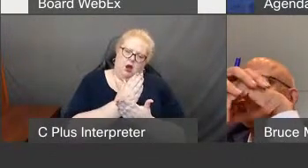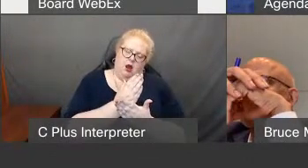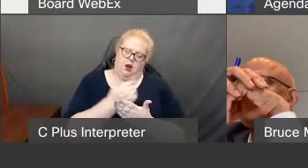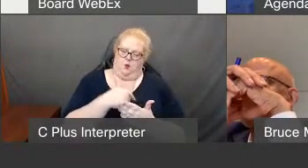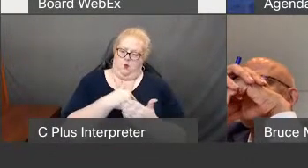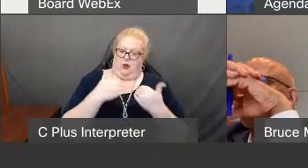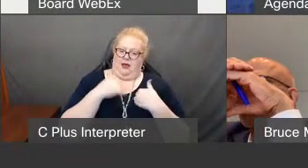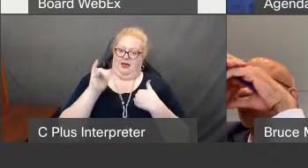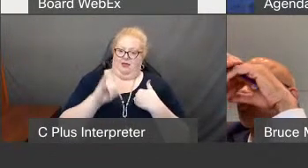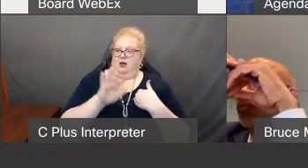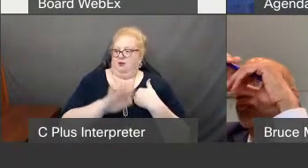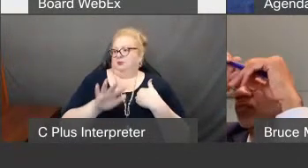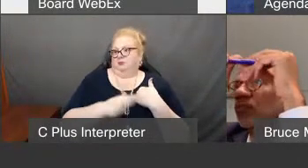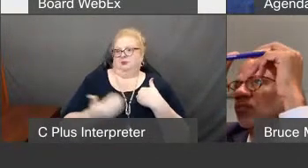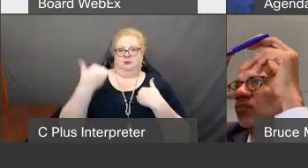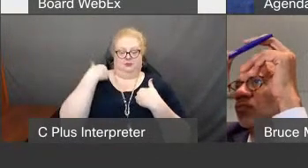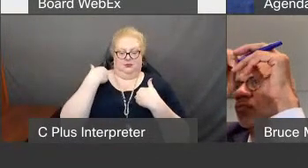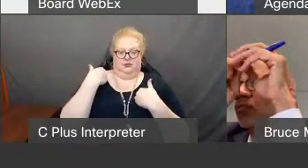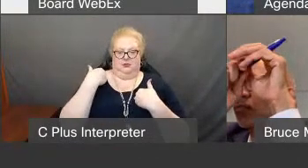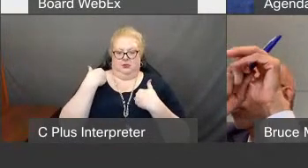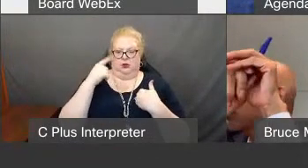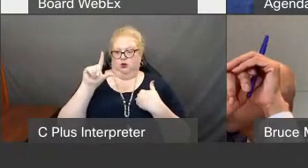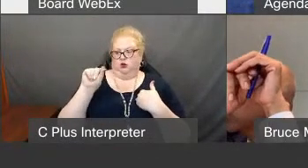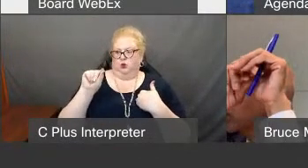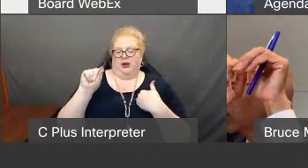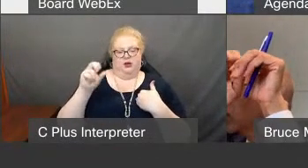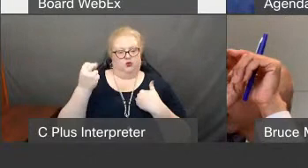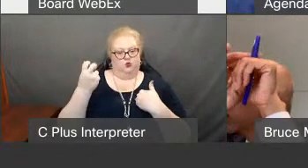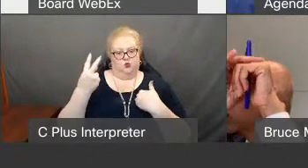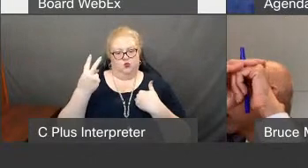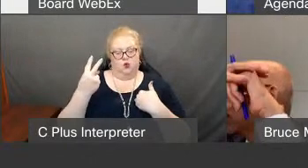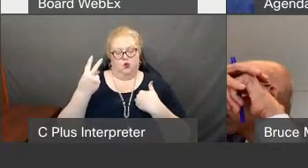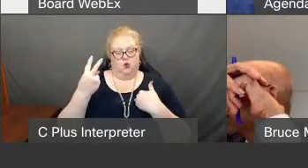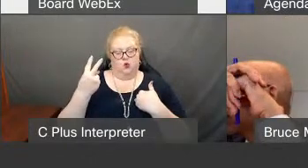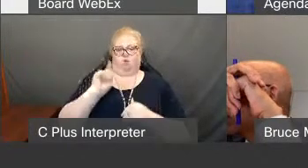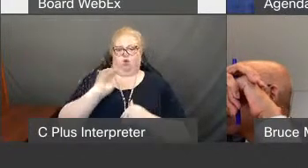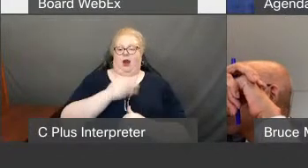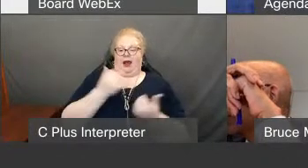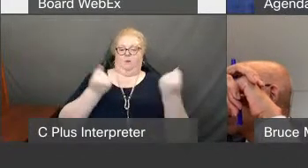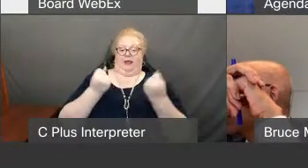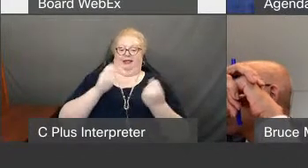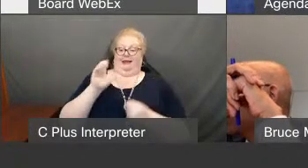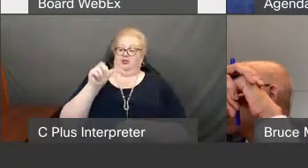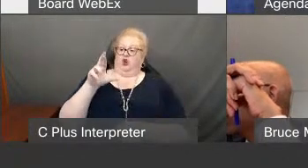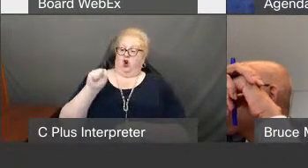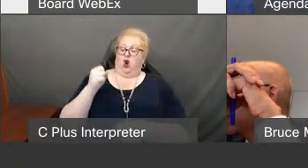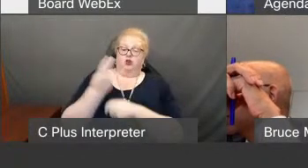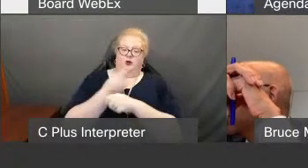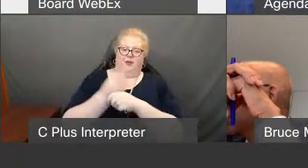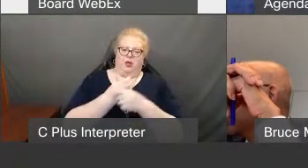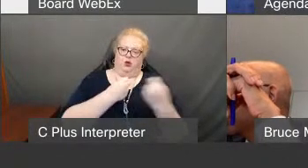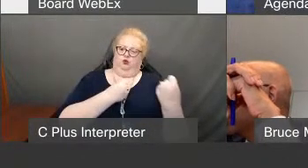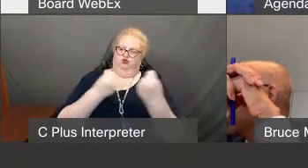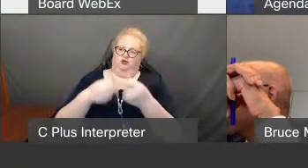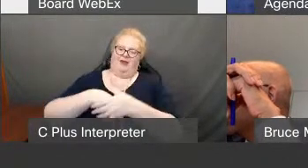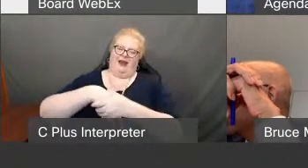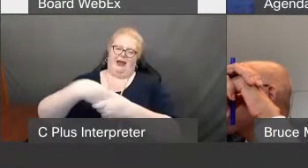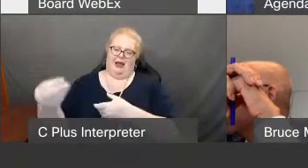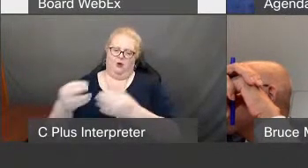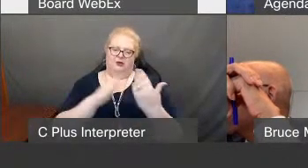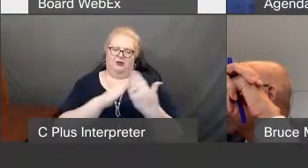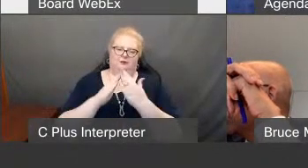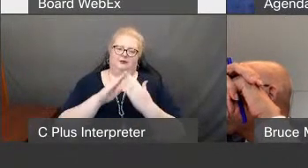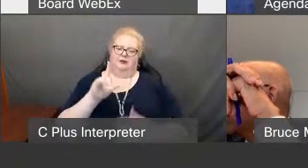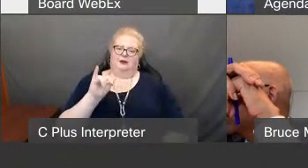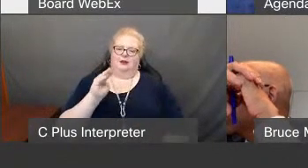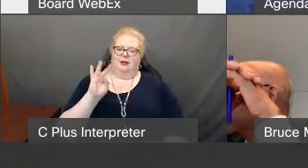about a citizen who had a complaint about sending our police department cars outside of the city limits. And I think at the time we're going to develop a